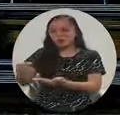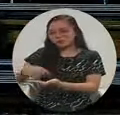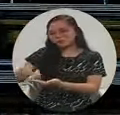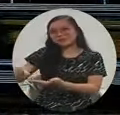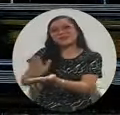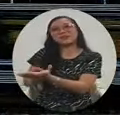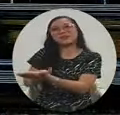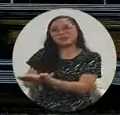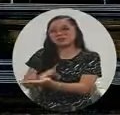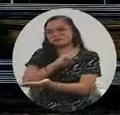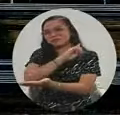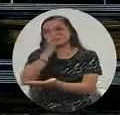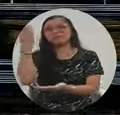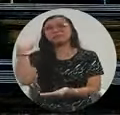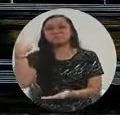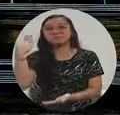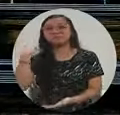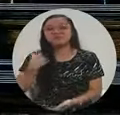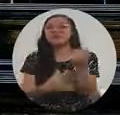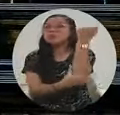yun.